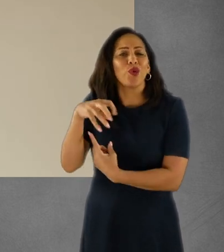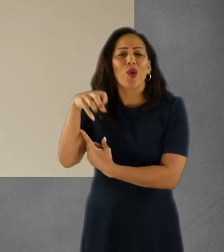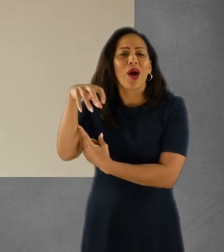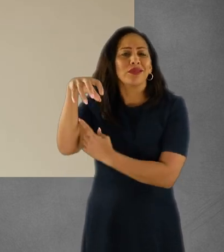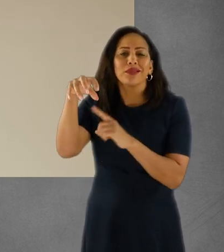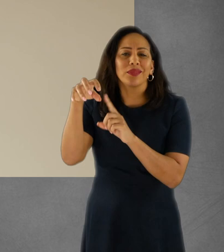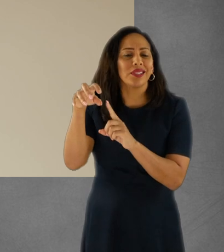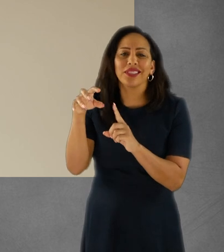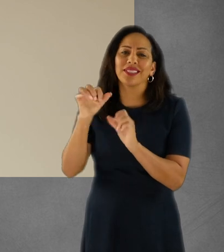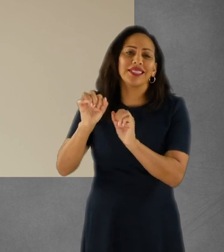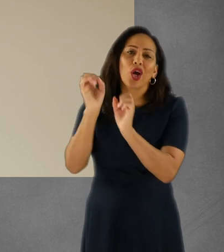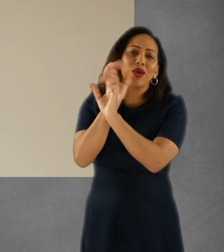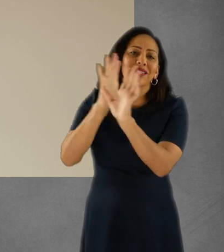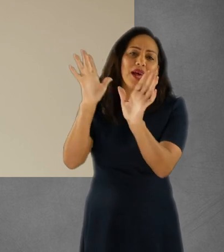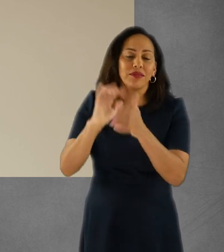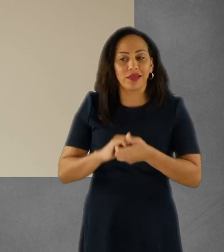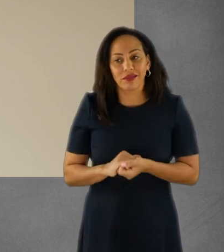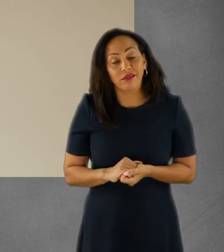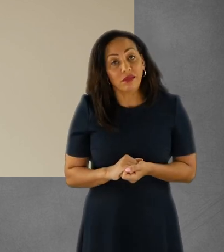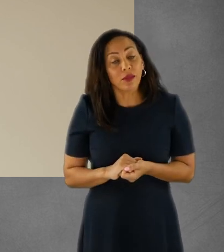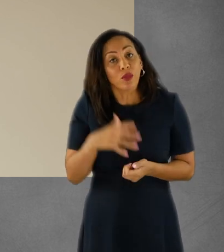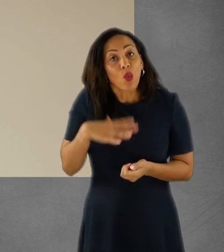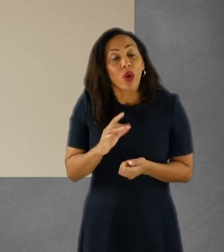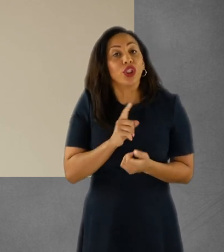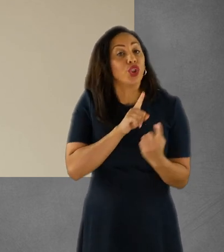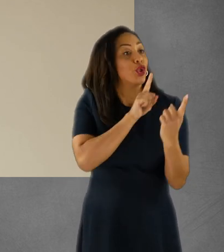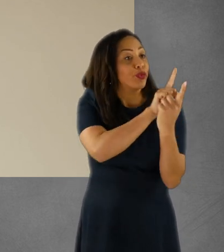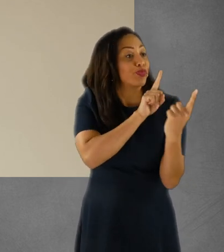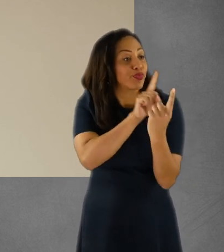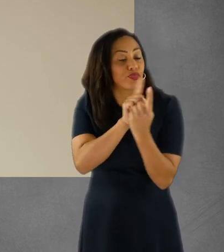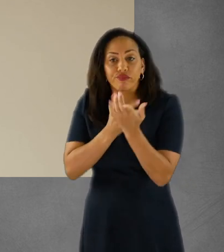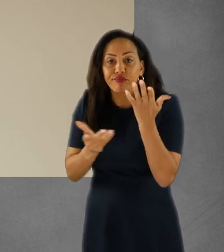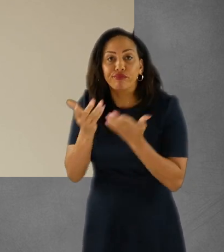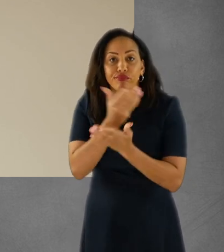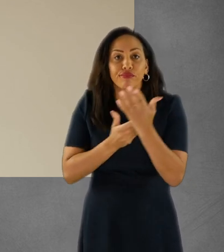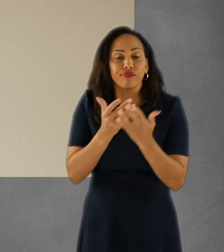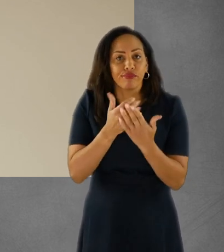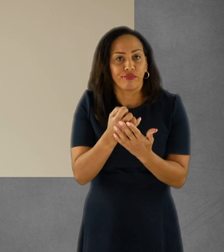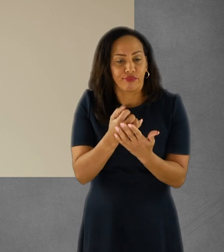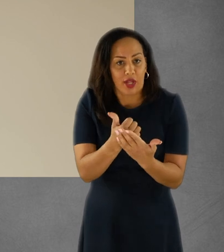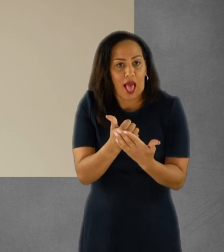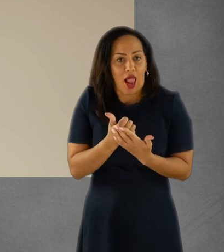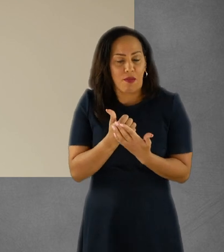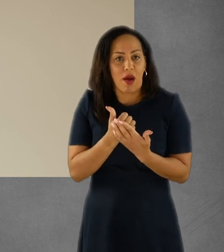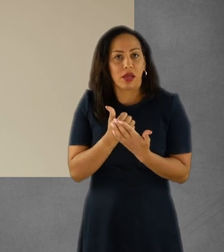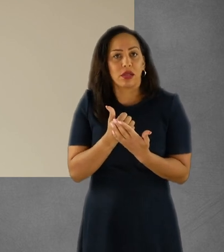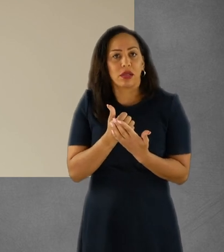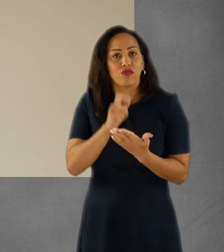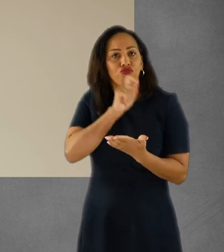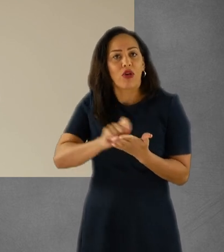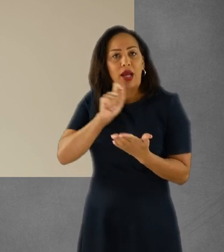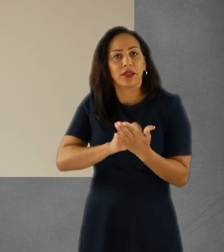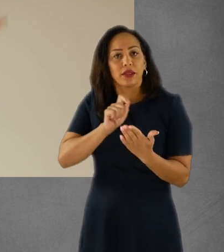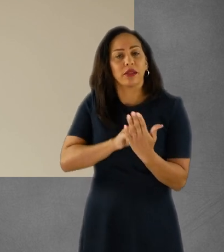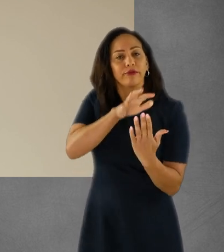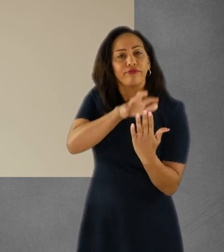idea. And we wanted to talk to all these people in order to indeed write a piece of text that will be kind of